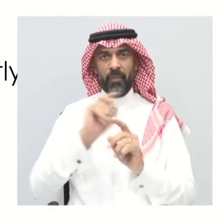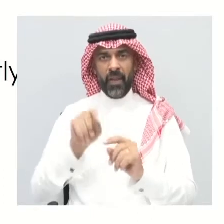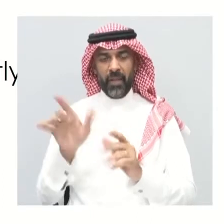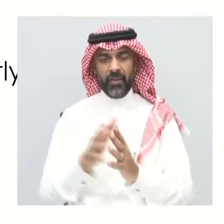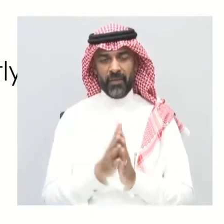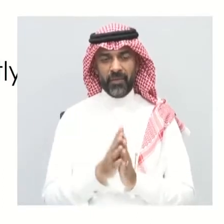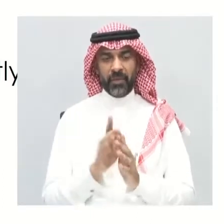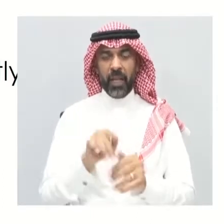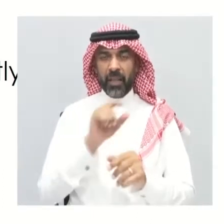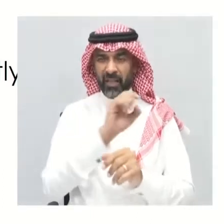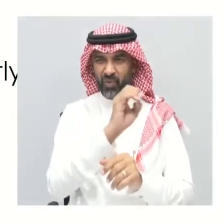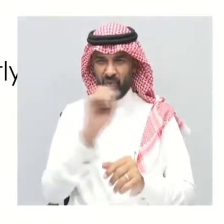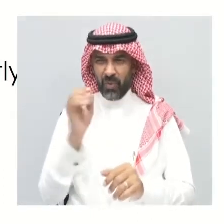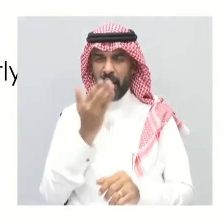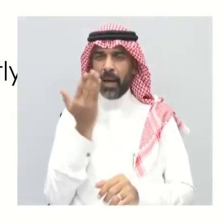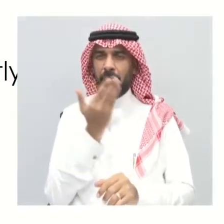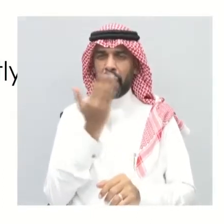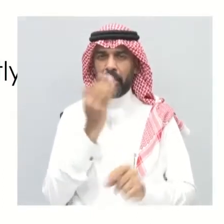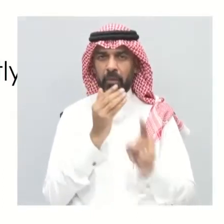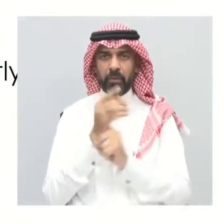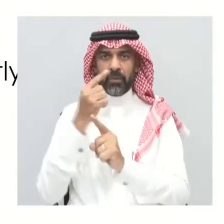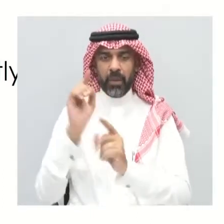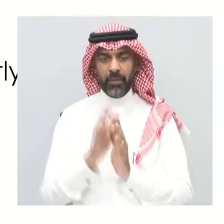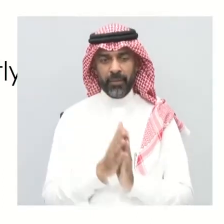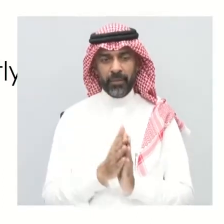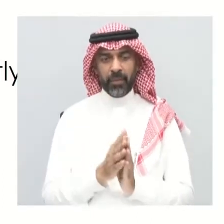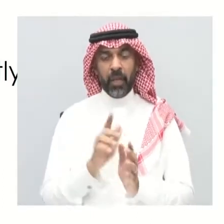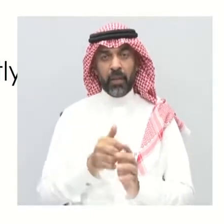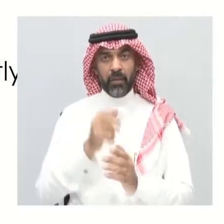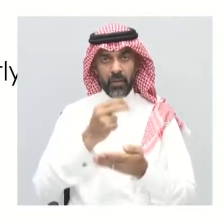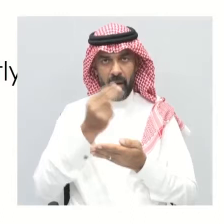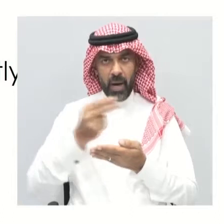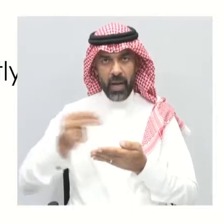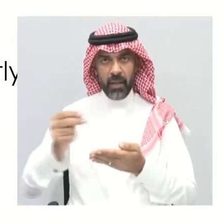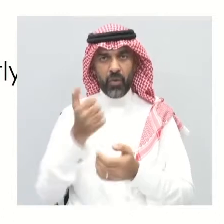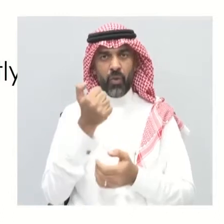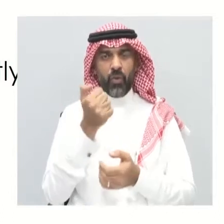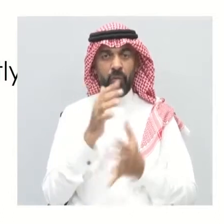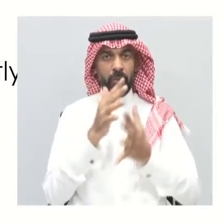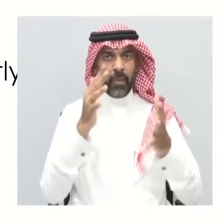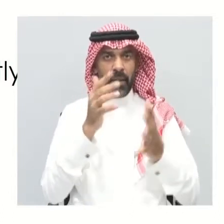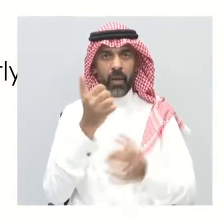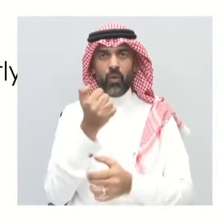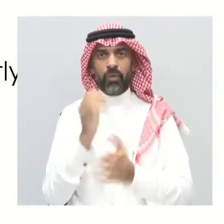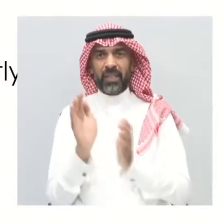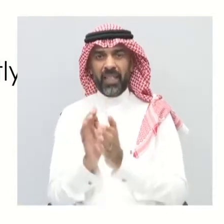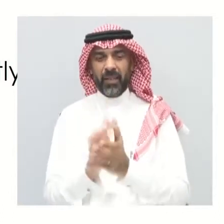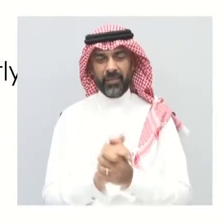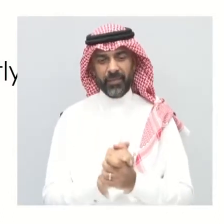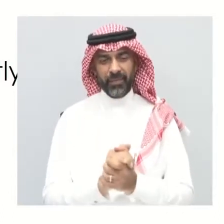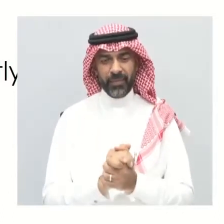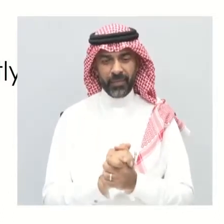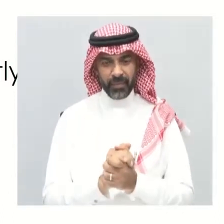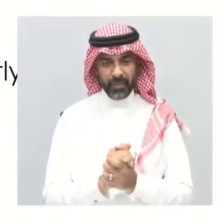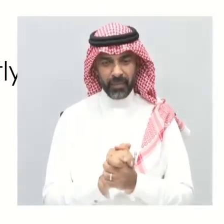simple sentences. And as always, we will write upper and lowercase letters correctly. We will apply capitalization